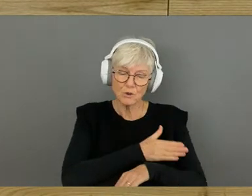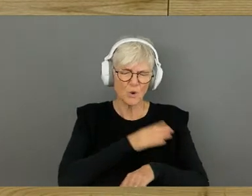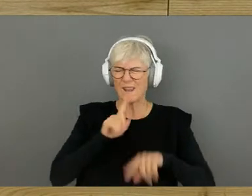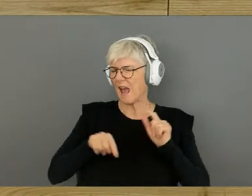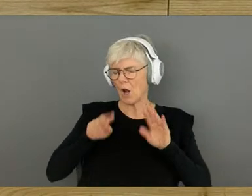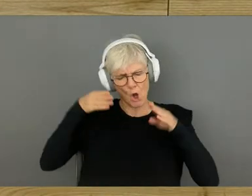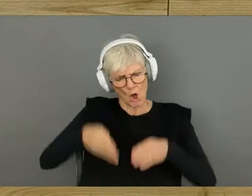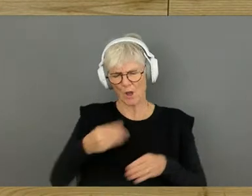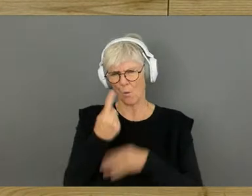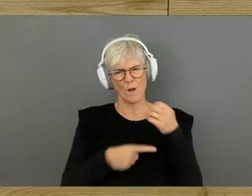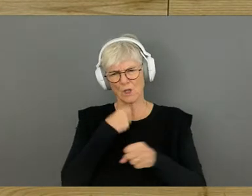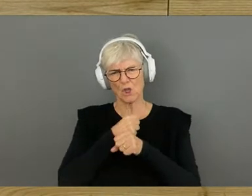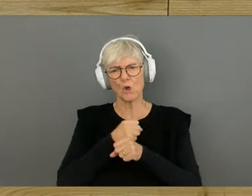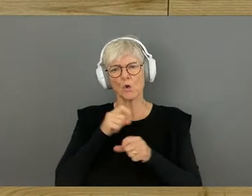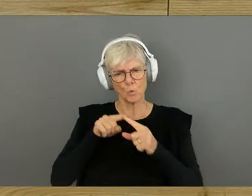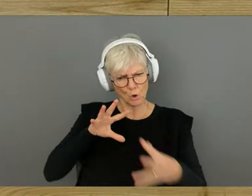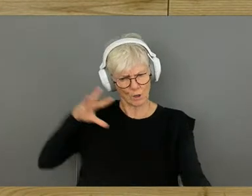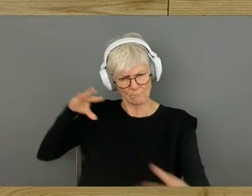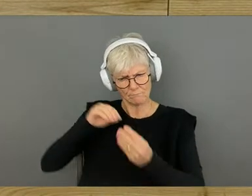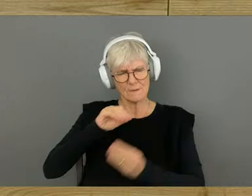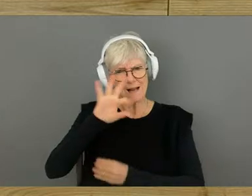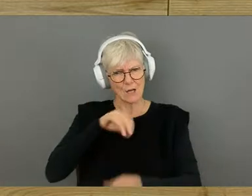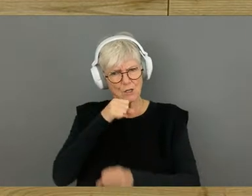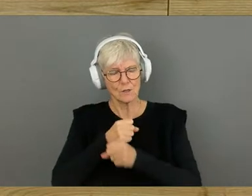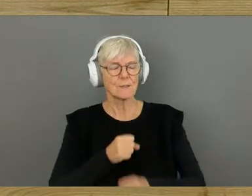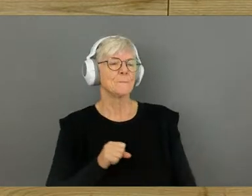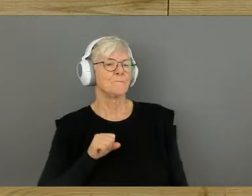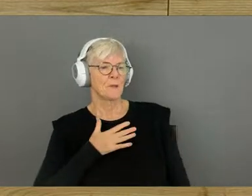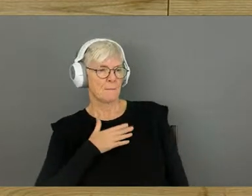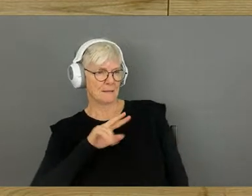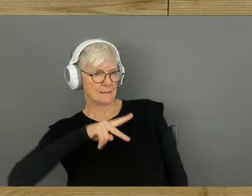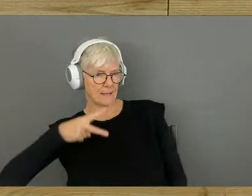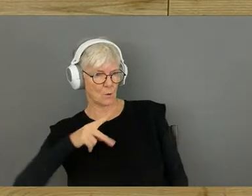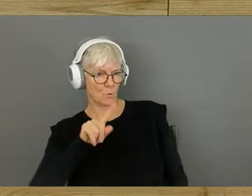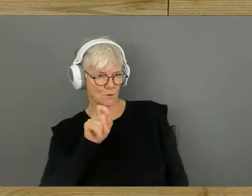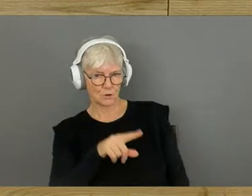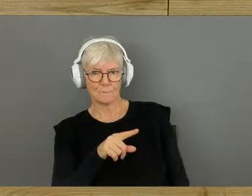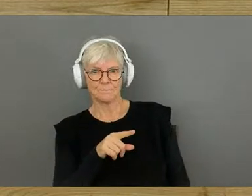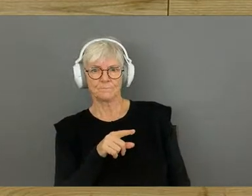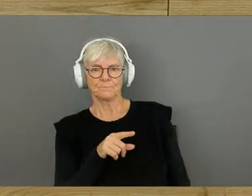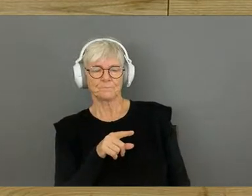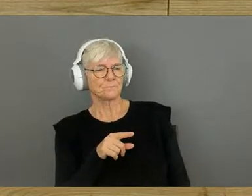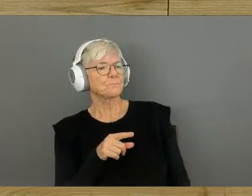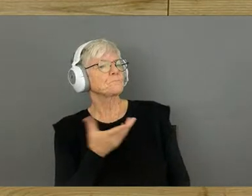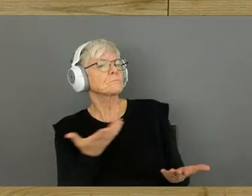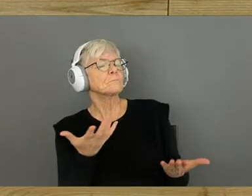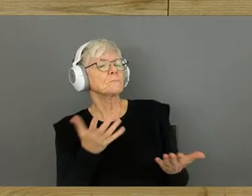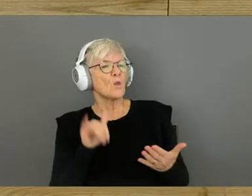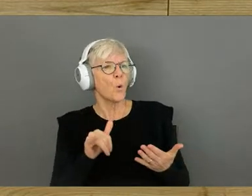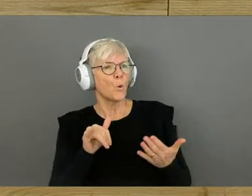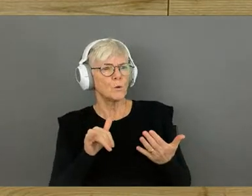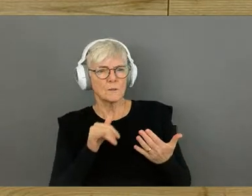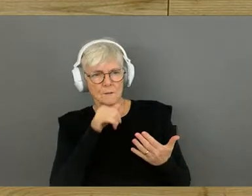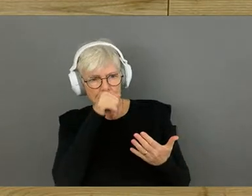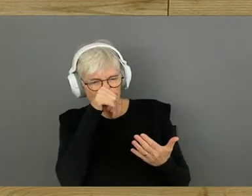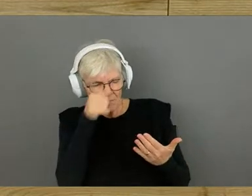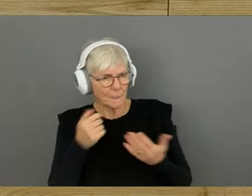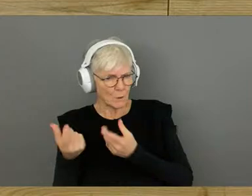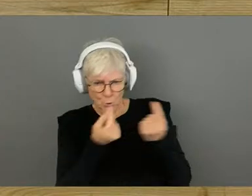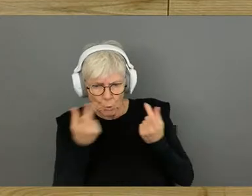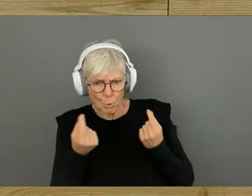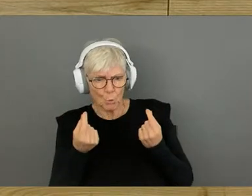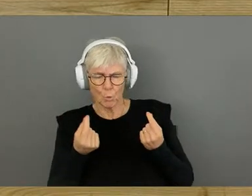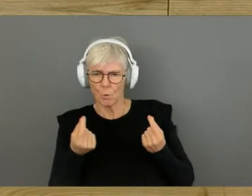wondering if you can tell me, all of these immediate measures are just in the moment. It's